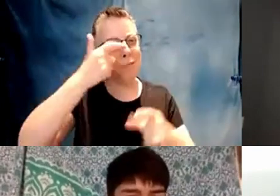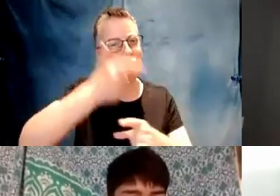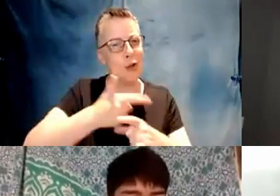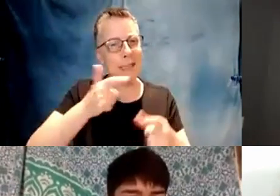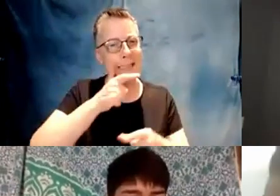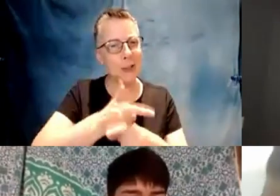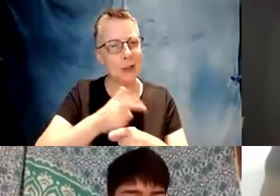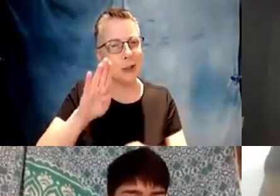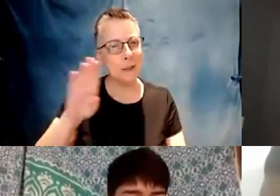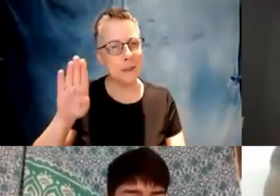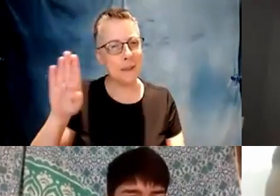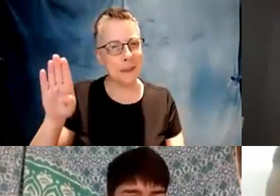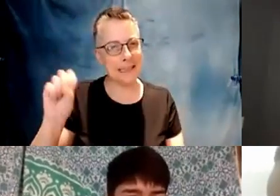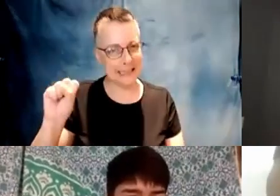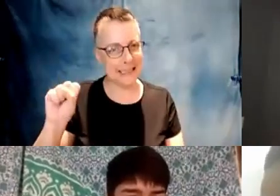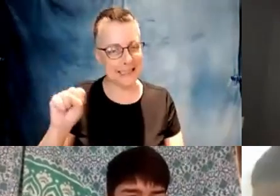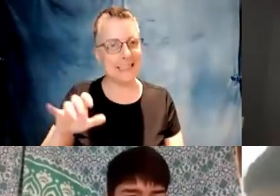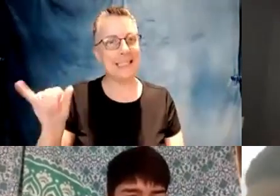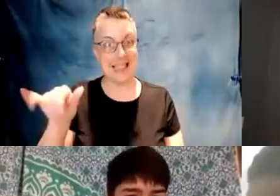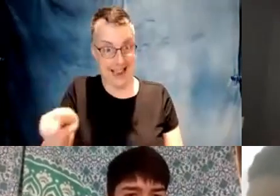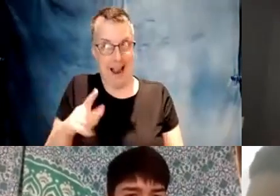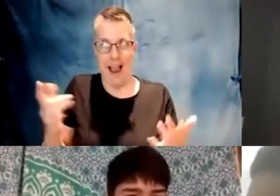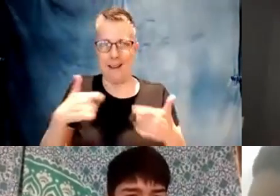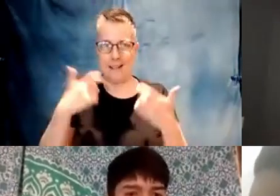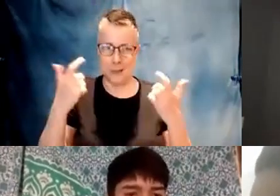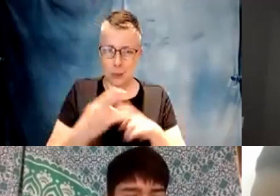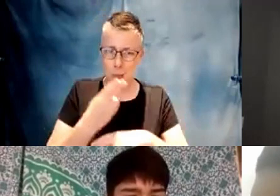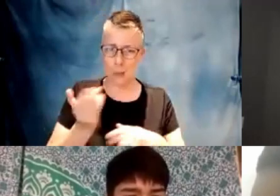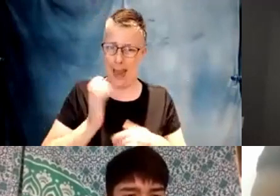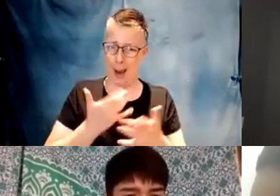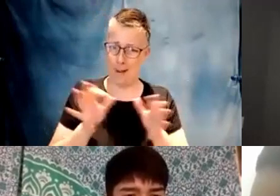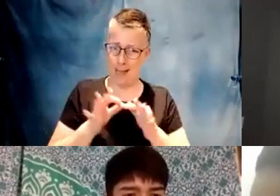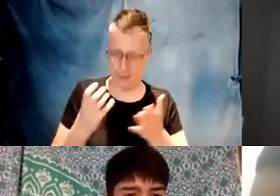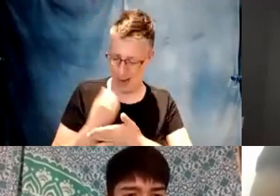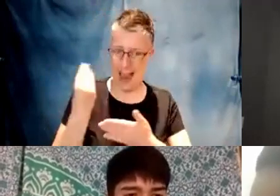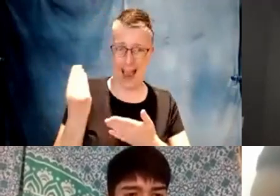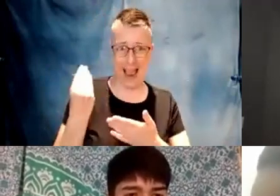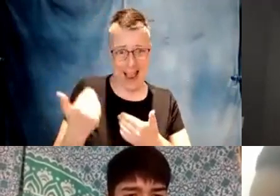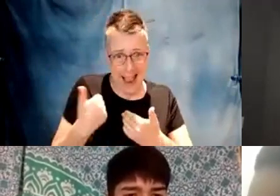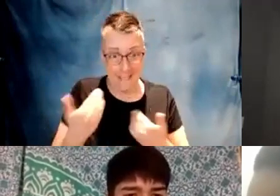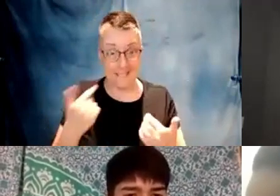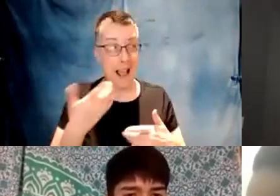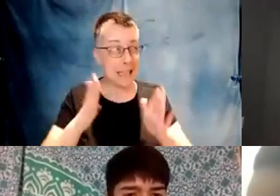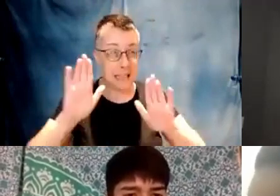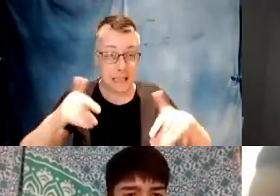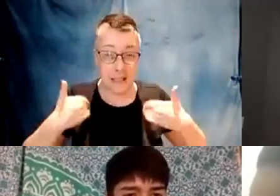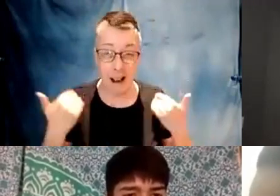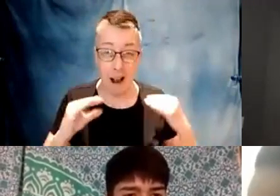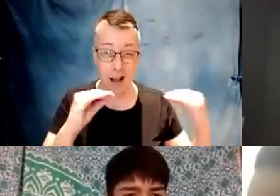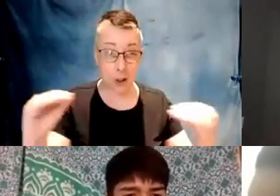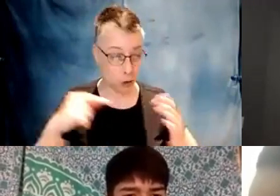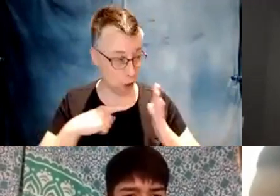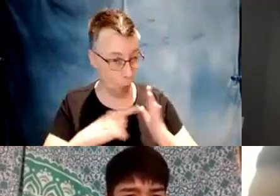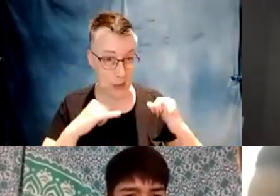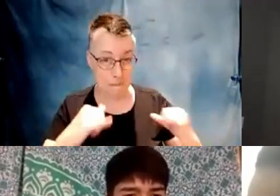program, only with languages this time. I think it could be very useful to tap into the little ones' minds very early on. And